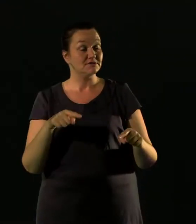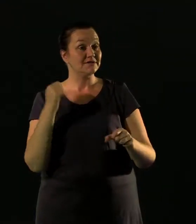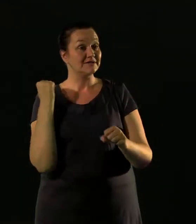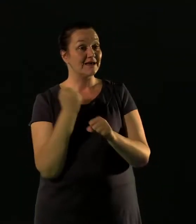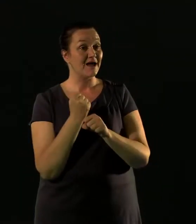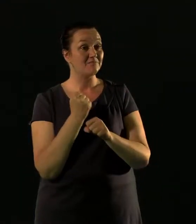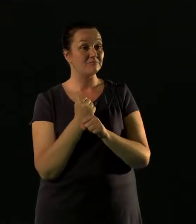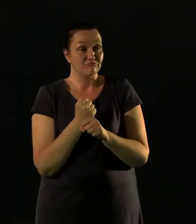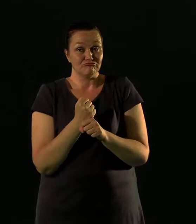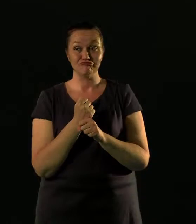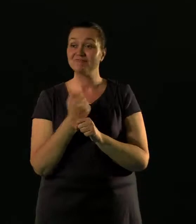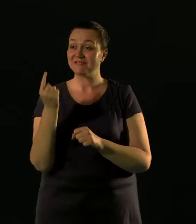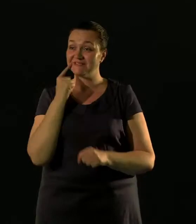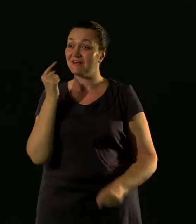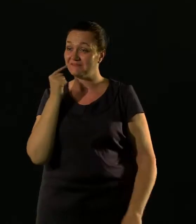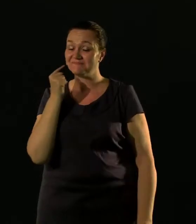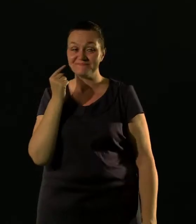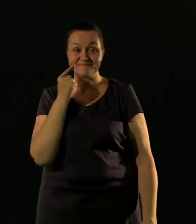suddenly easier.